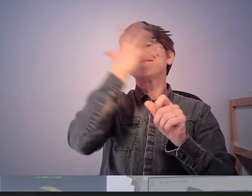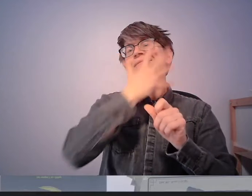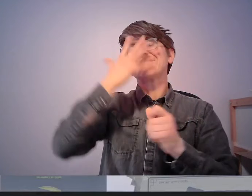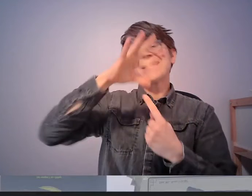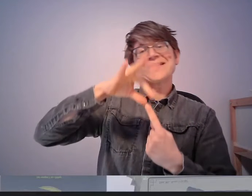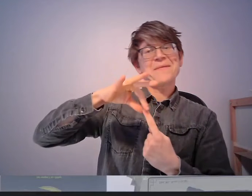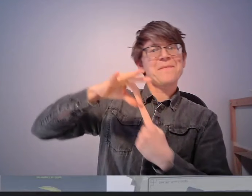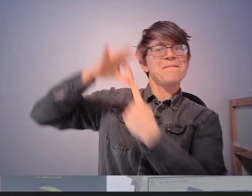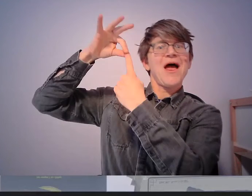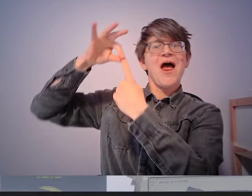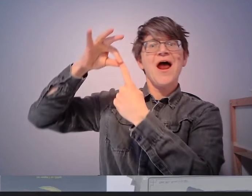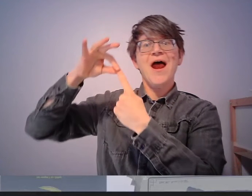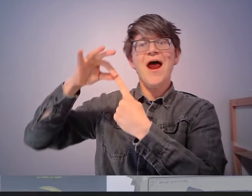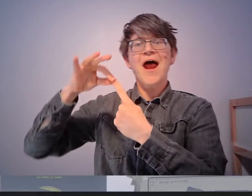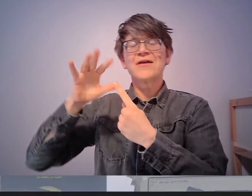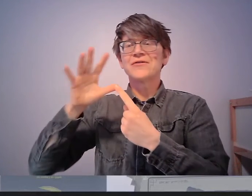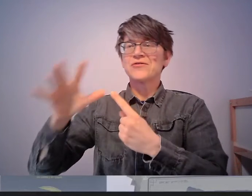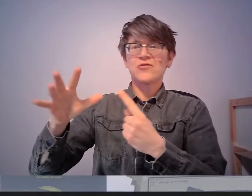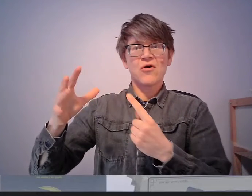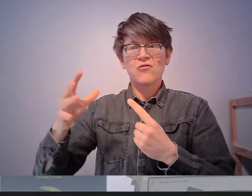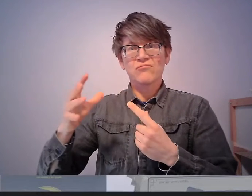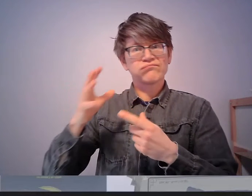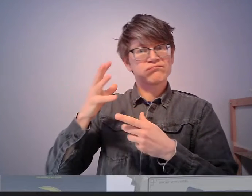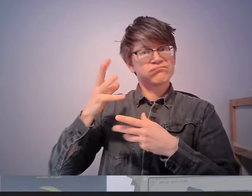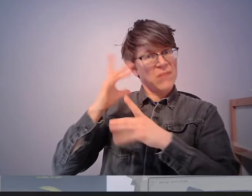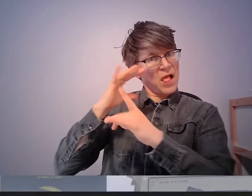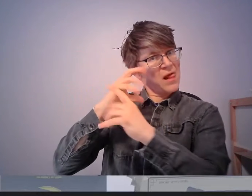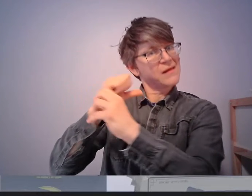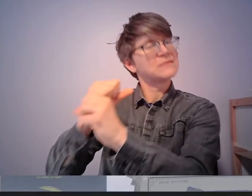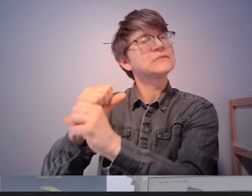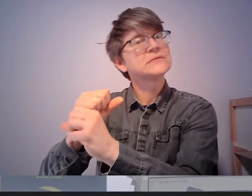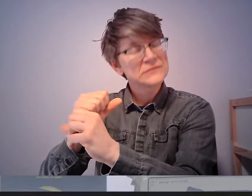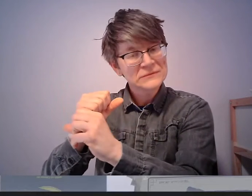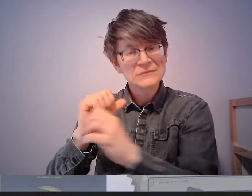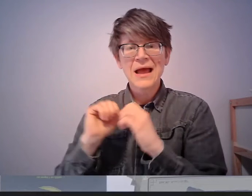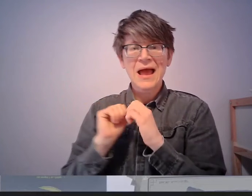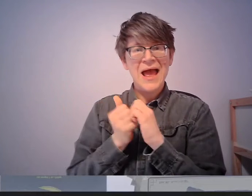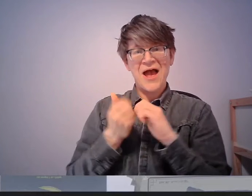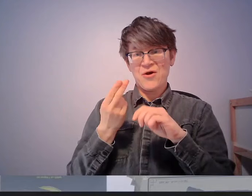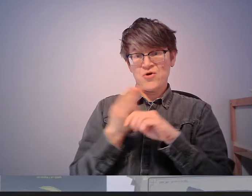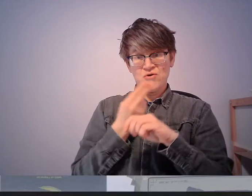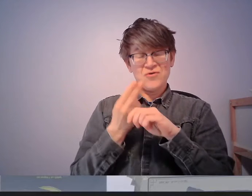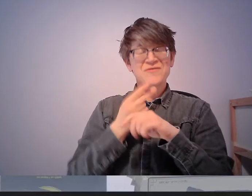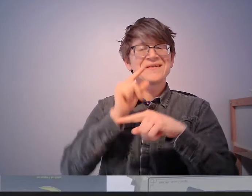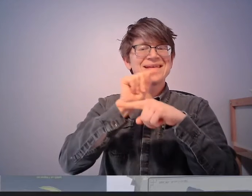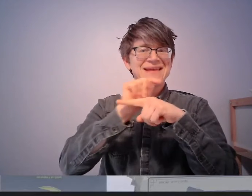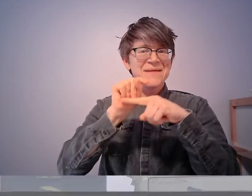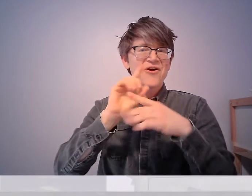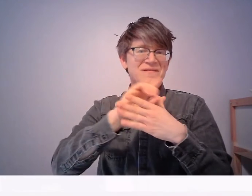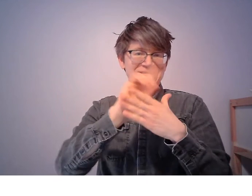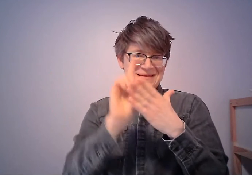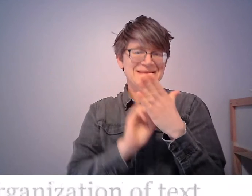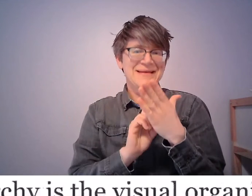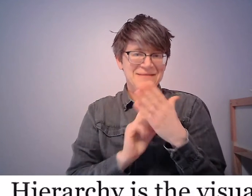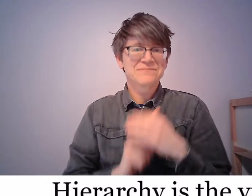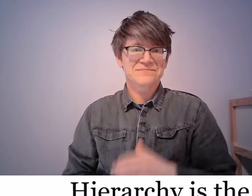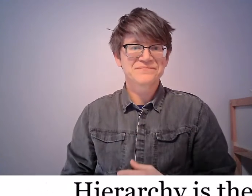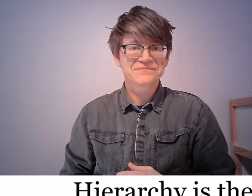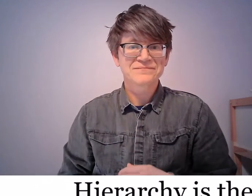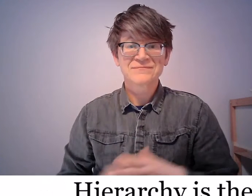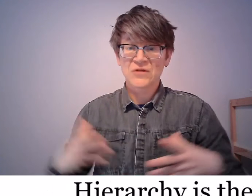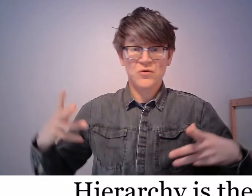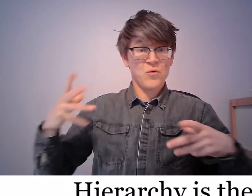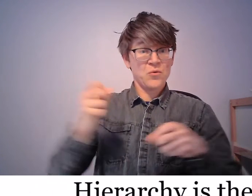define themselves by appealing to a different demographic through their use of typography and design. To